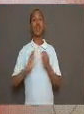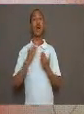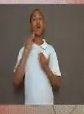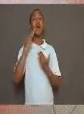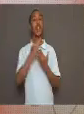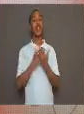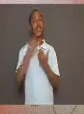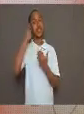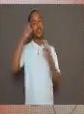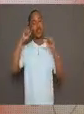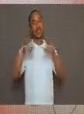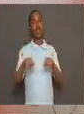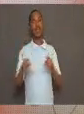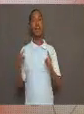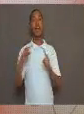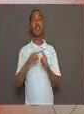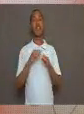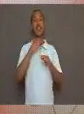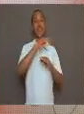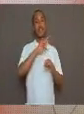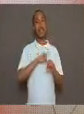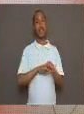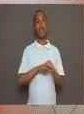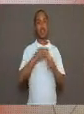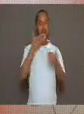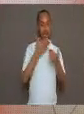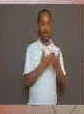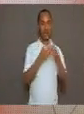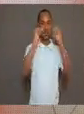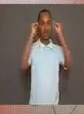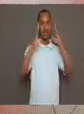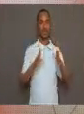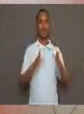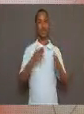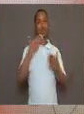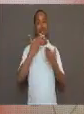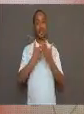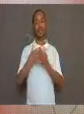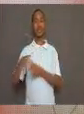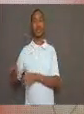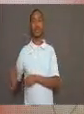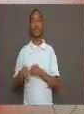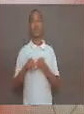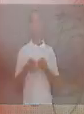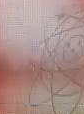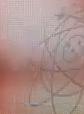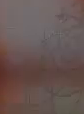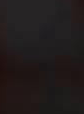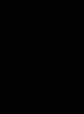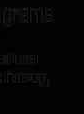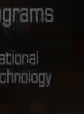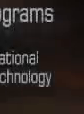lesson for today. Until next time, thank you, teacher. Thank you, students.